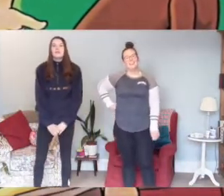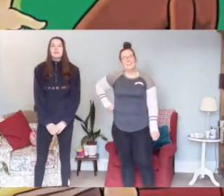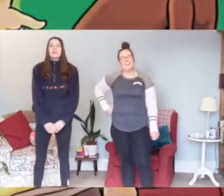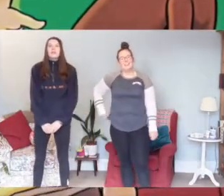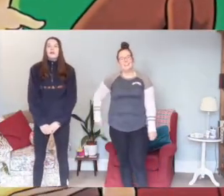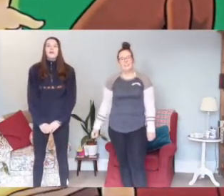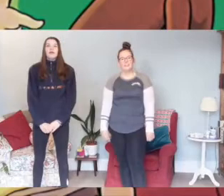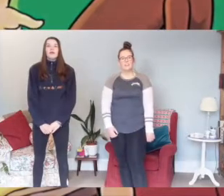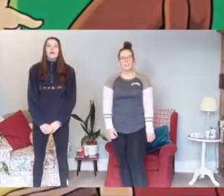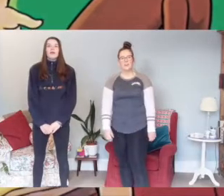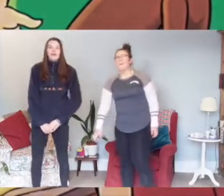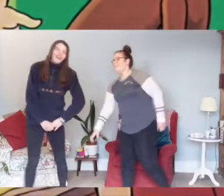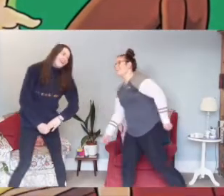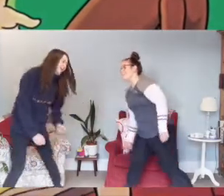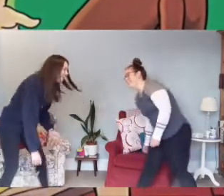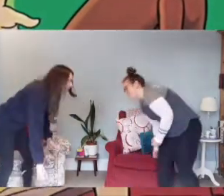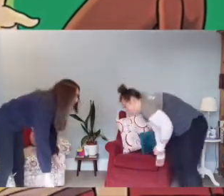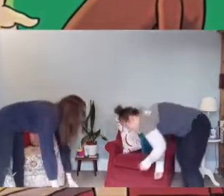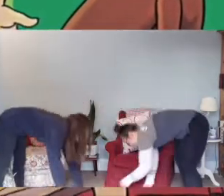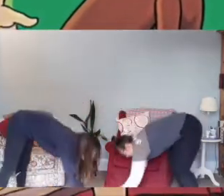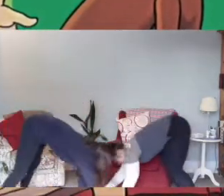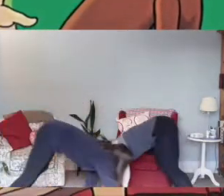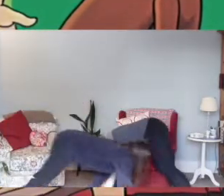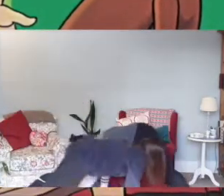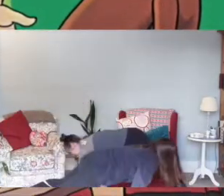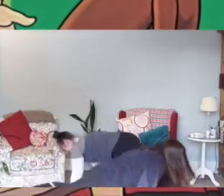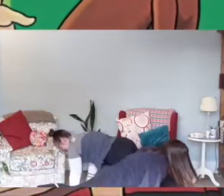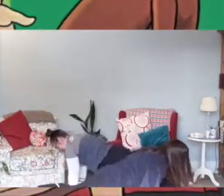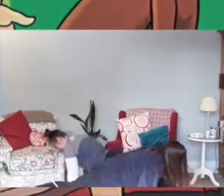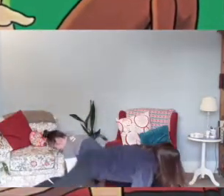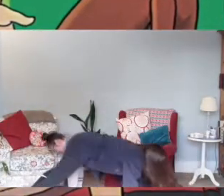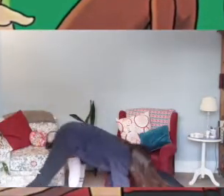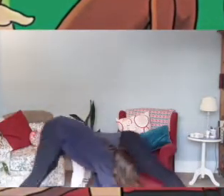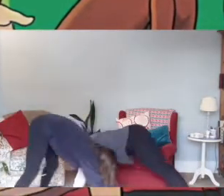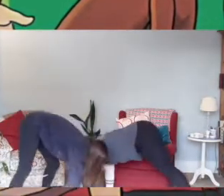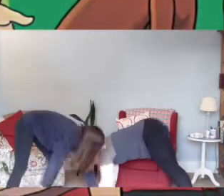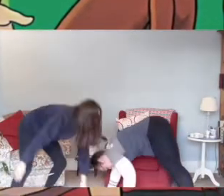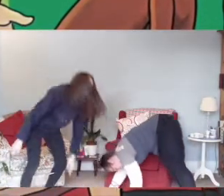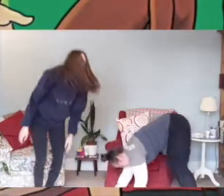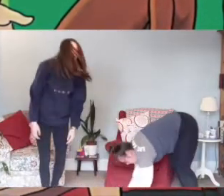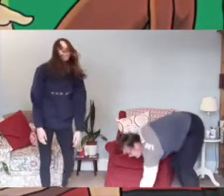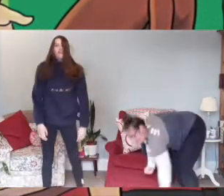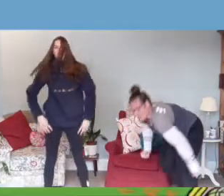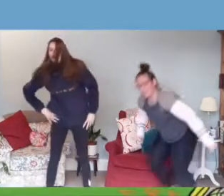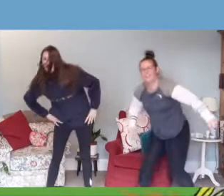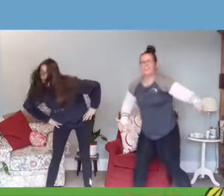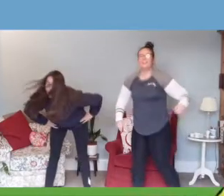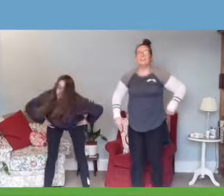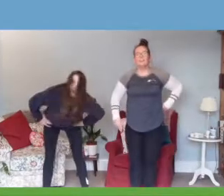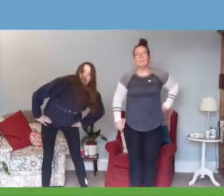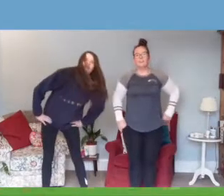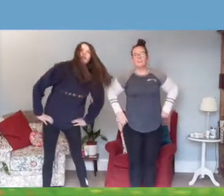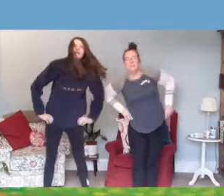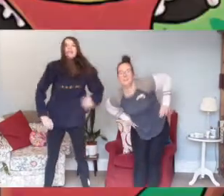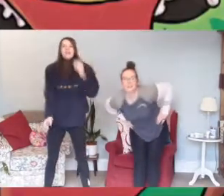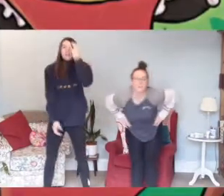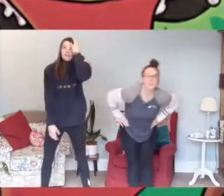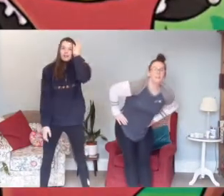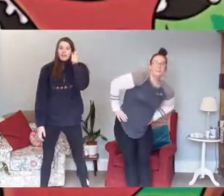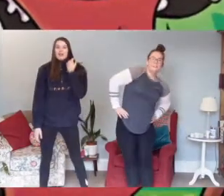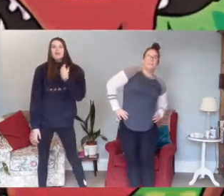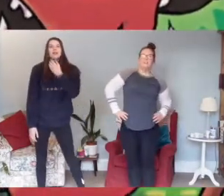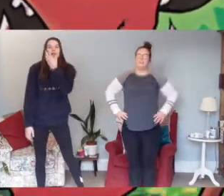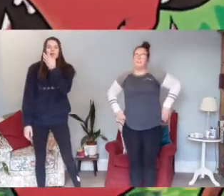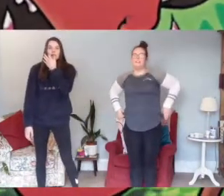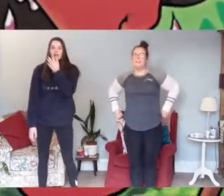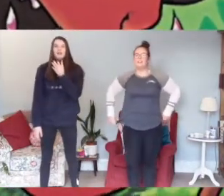Oh, and Coco, did you hear the elephant wants to see you?" Monkey made a face at him and hurried on. "She didn't deserve that melon," mumbled